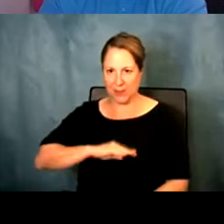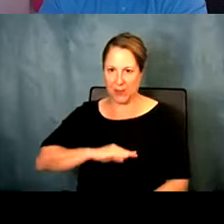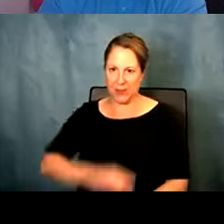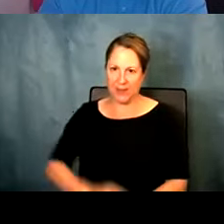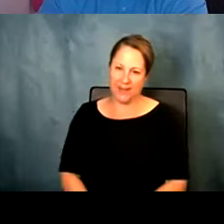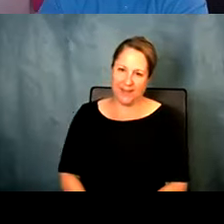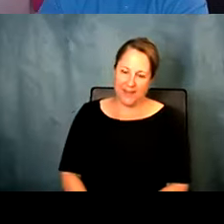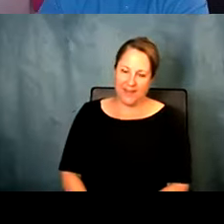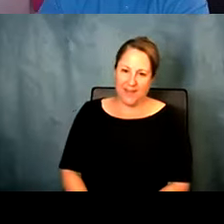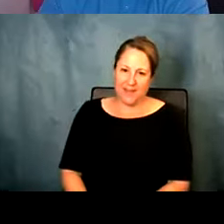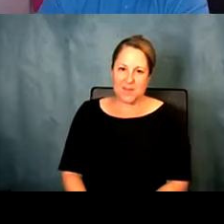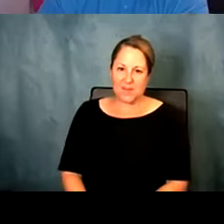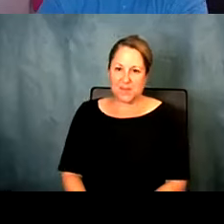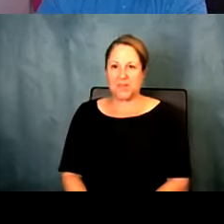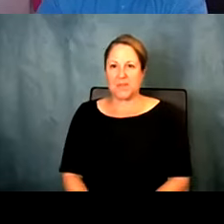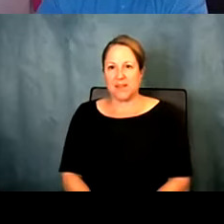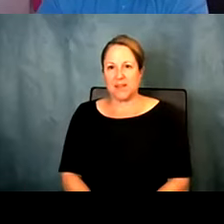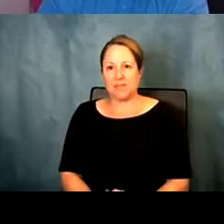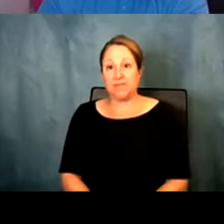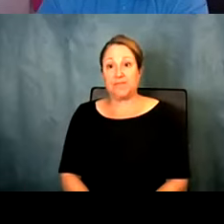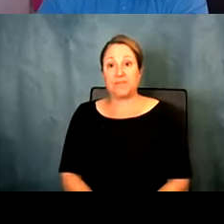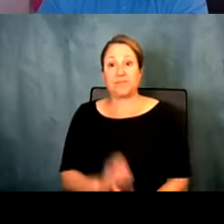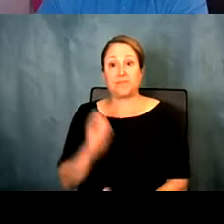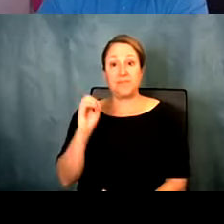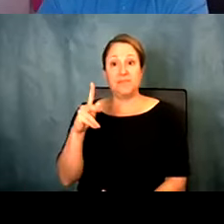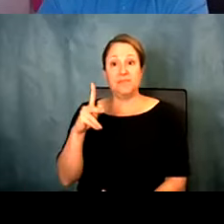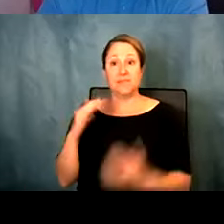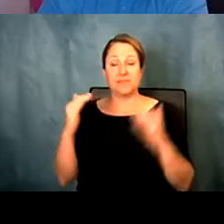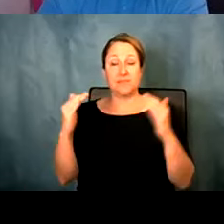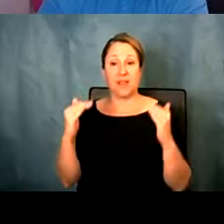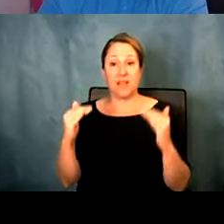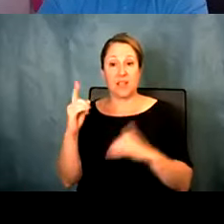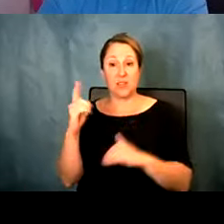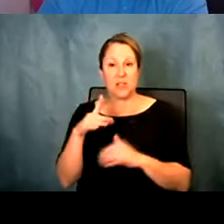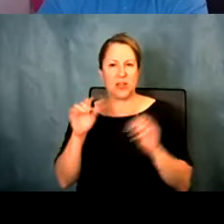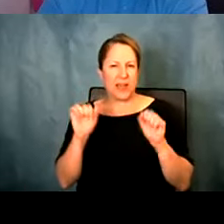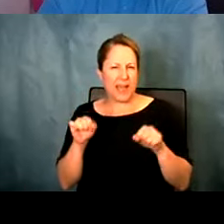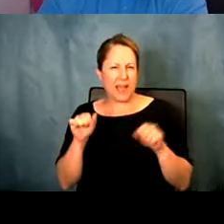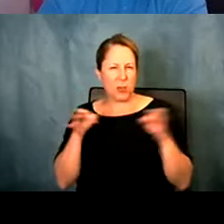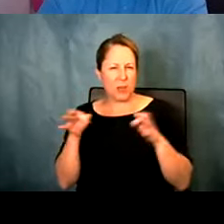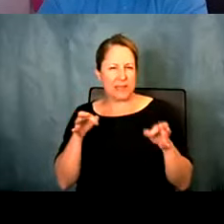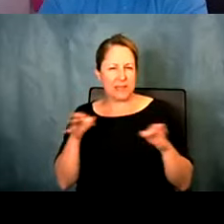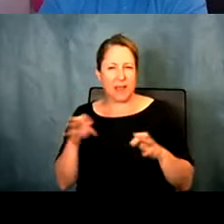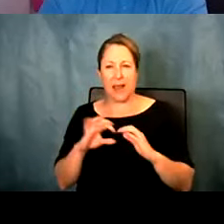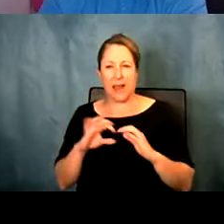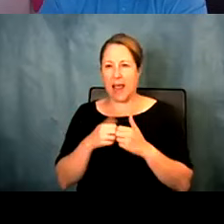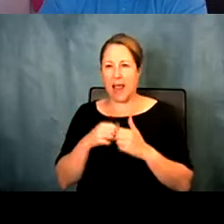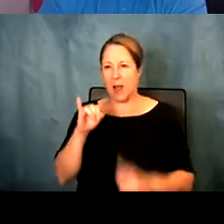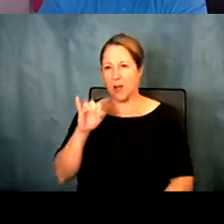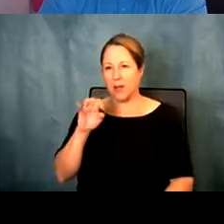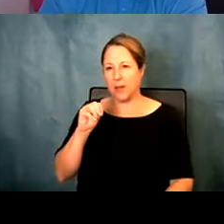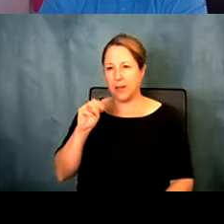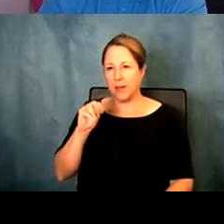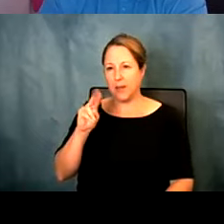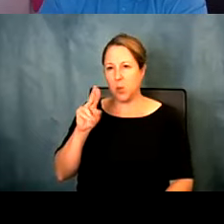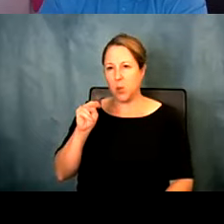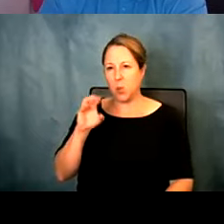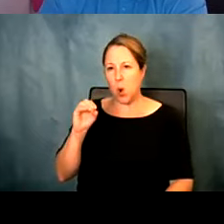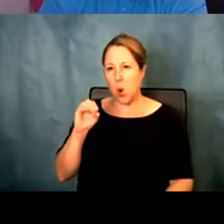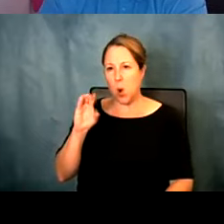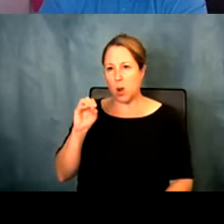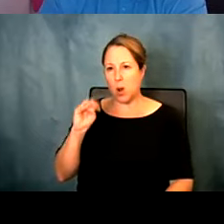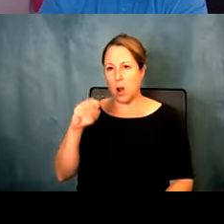Great, thank you. So next question, can you explain how immunocompromised population